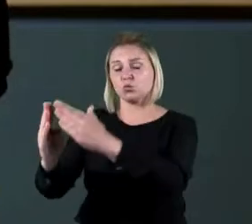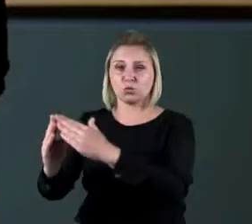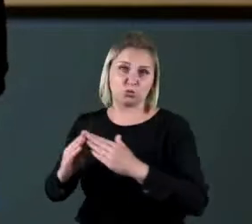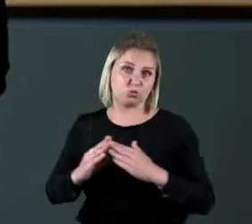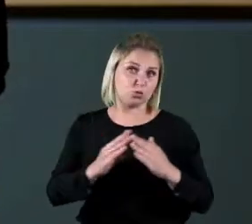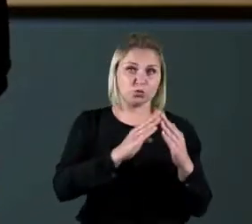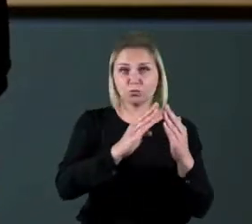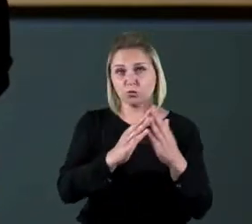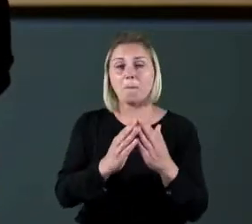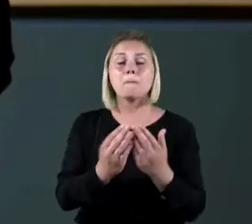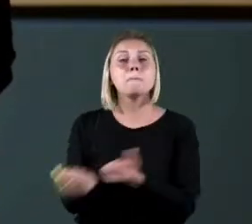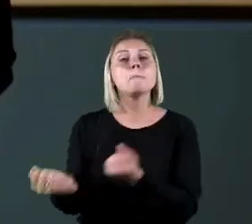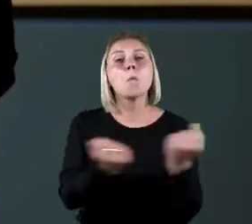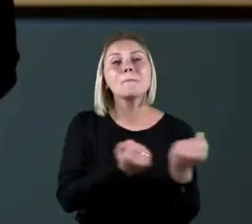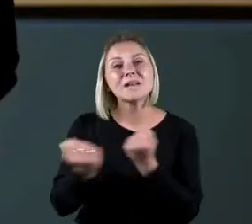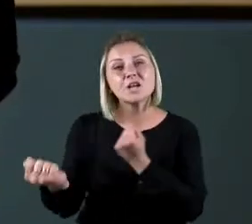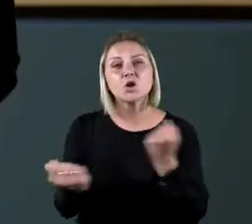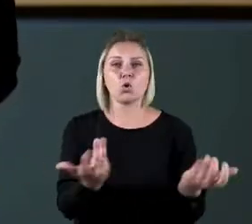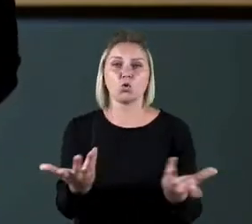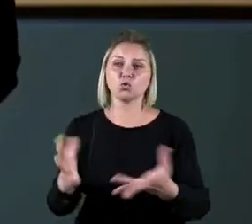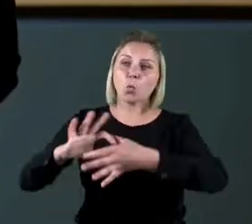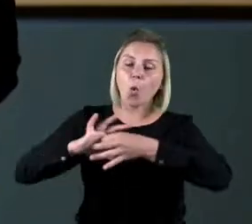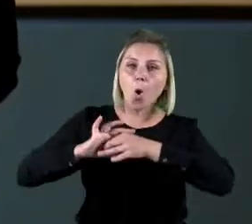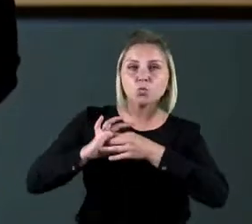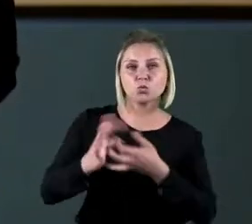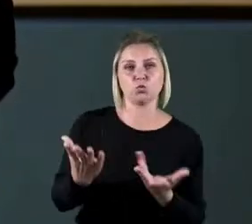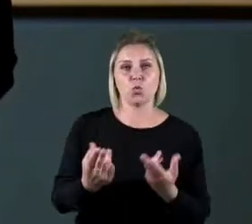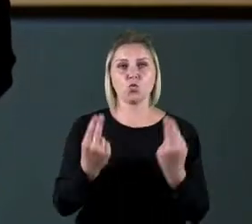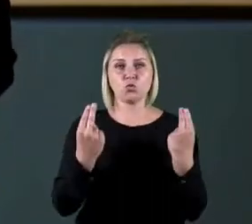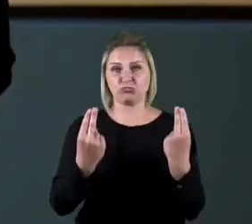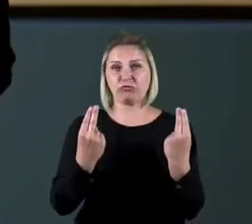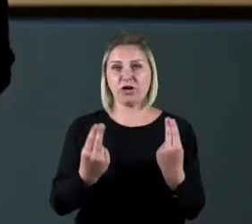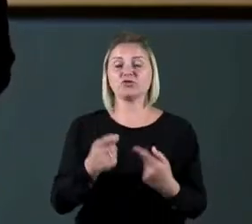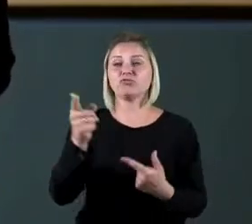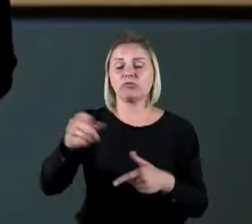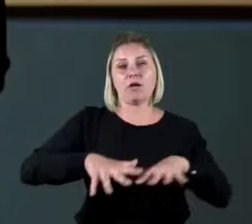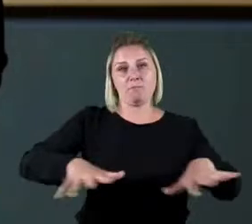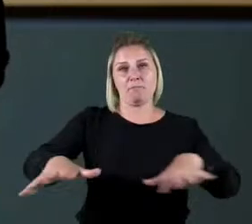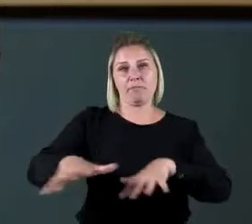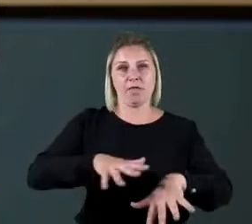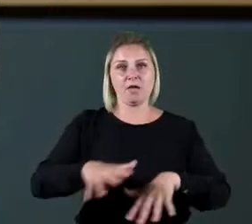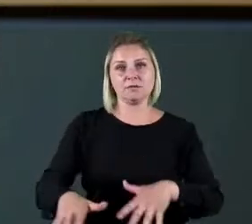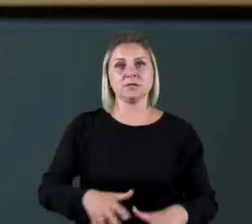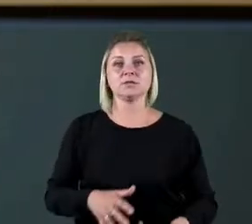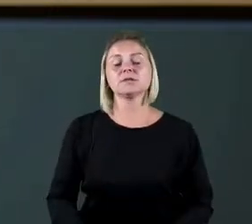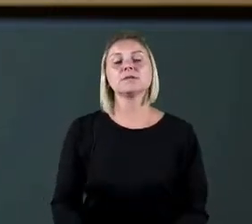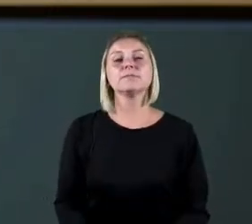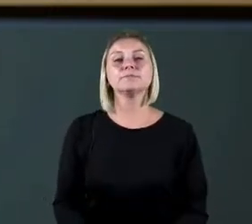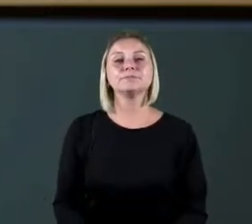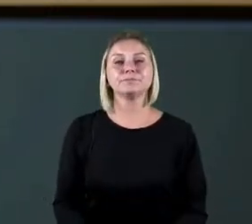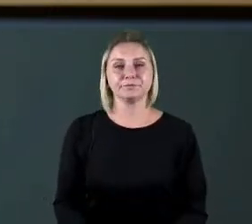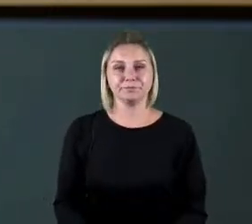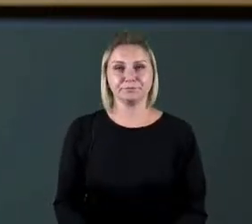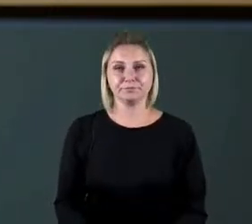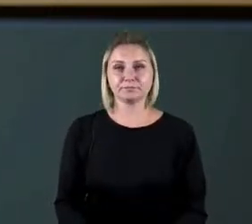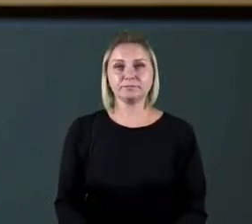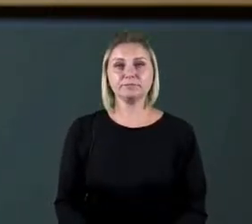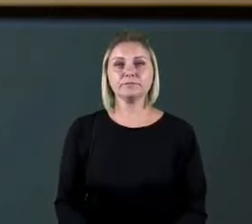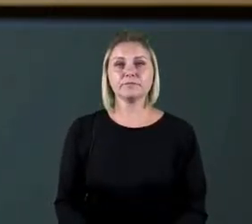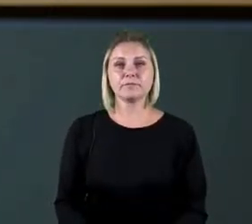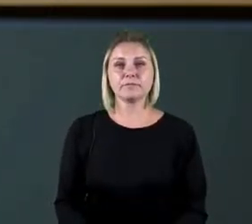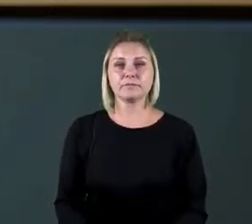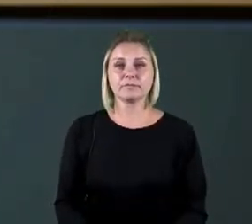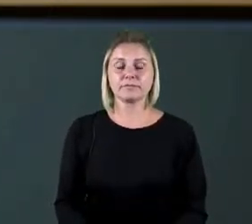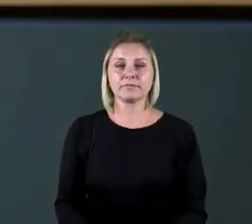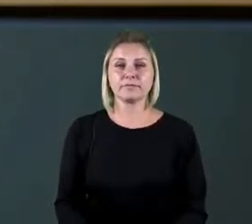and connectivity is very important. And for this, we're working on mobility as a service, different kinds